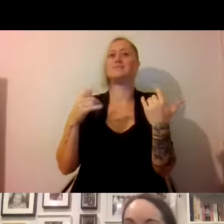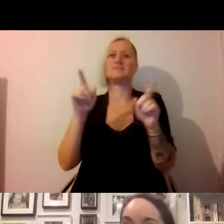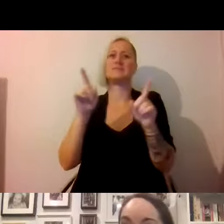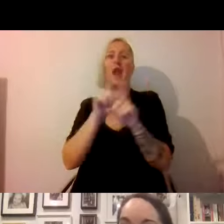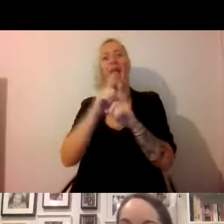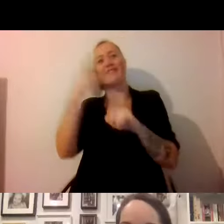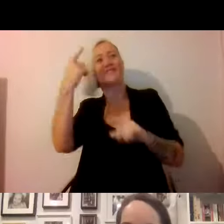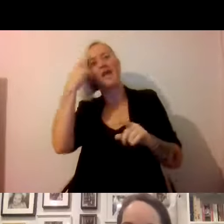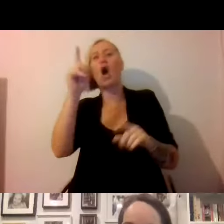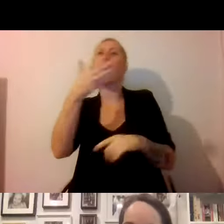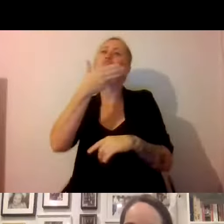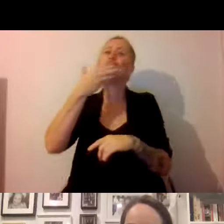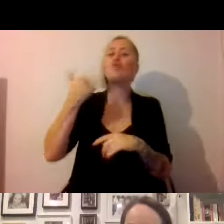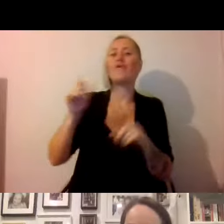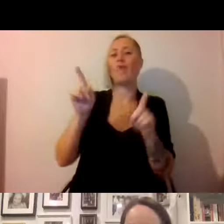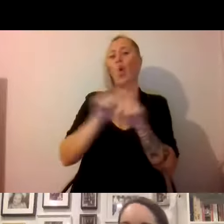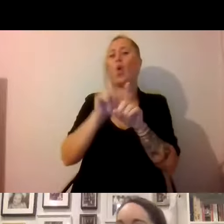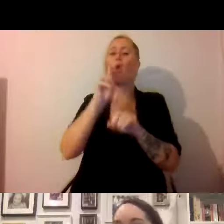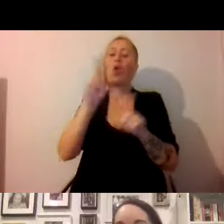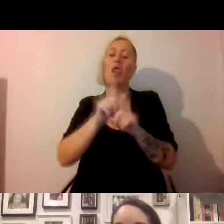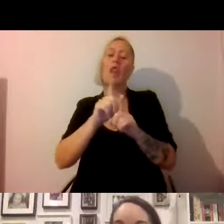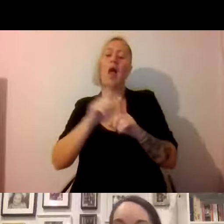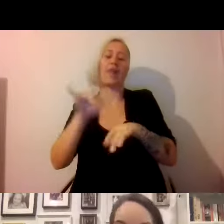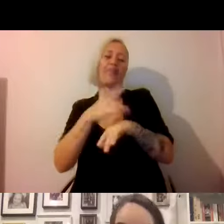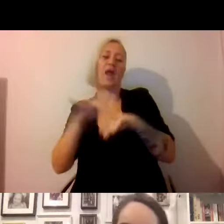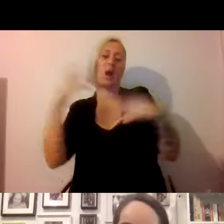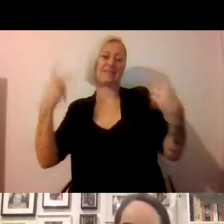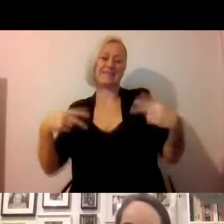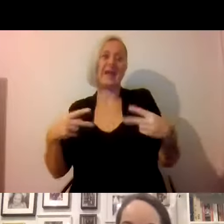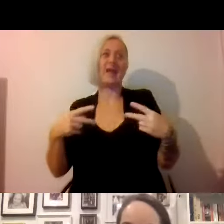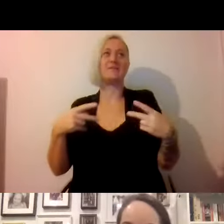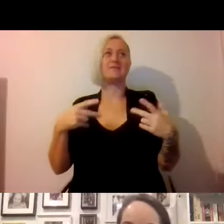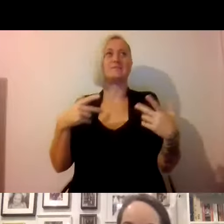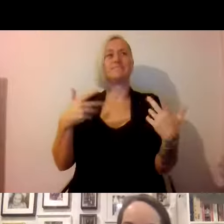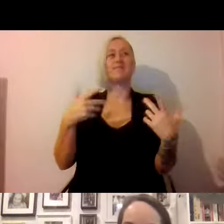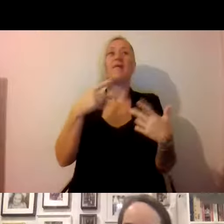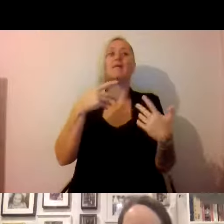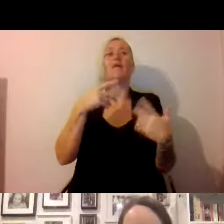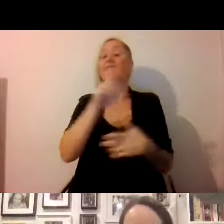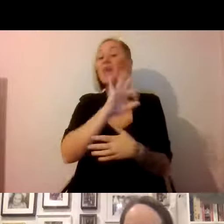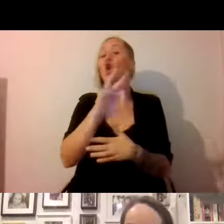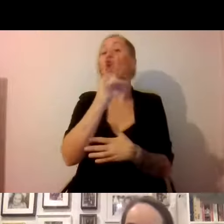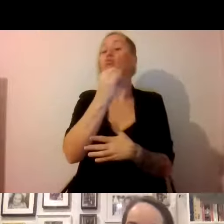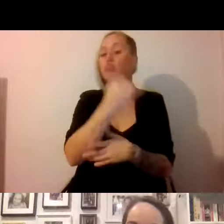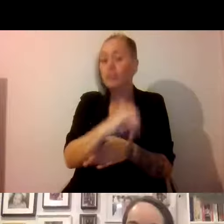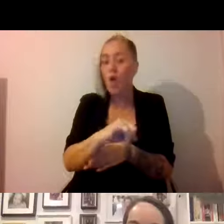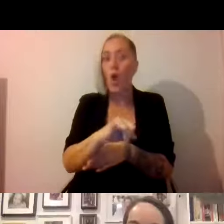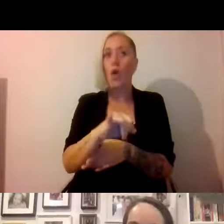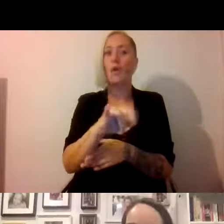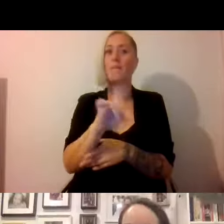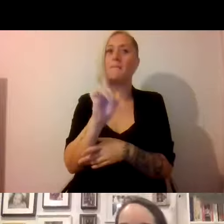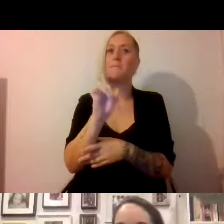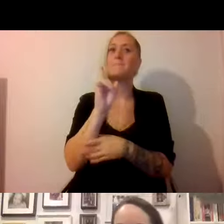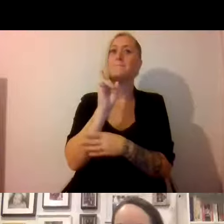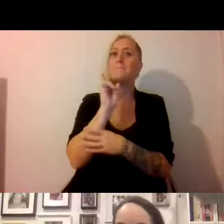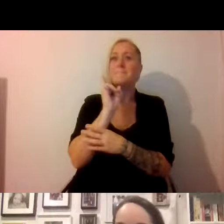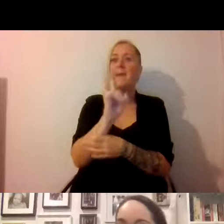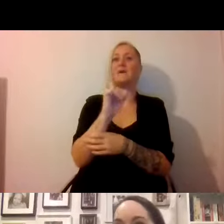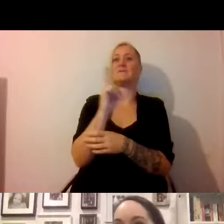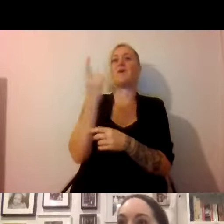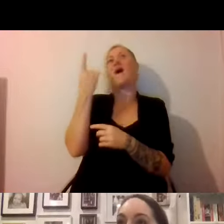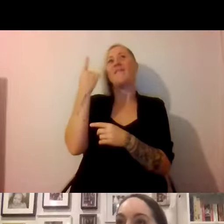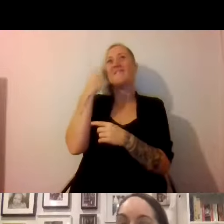on how beautiful the language is. And they're absolutely not wrong. But I think it's a